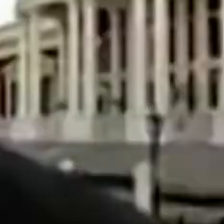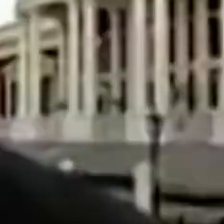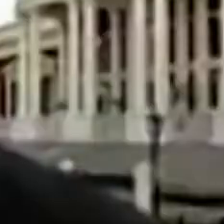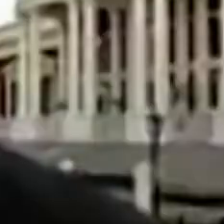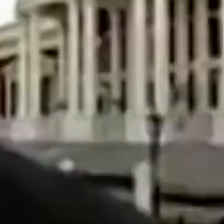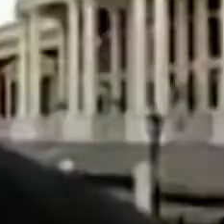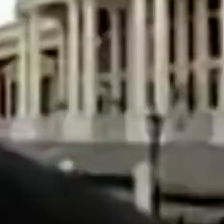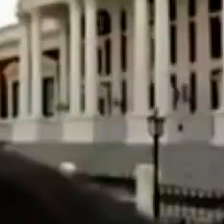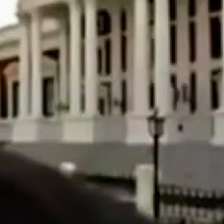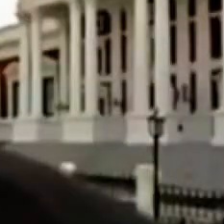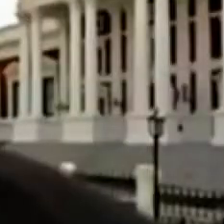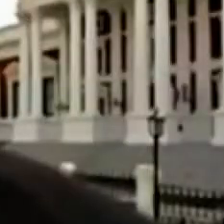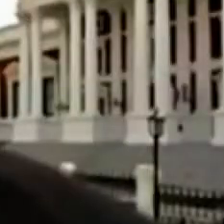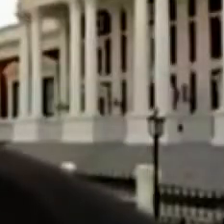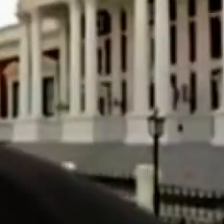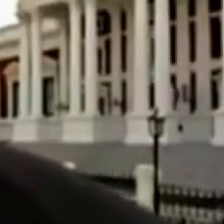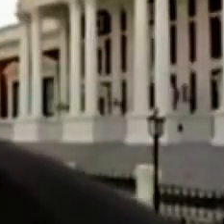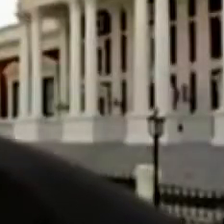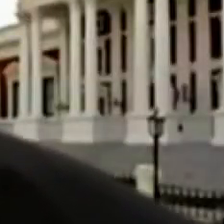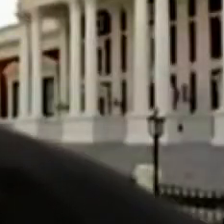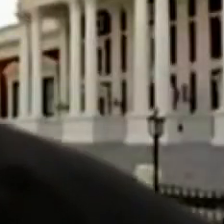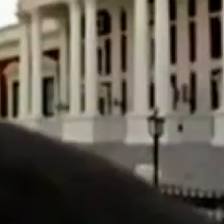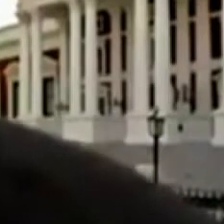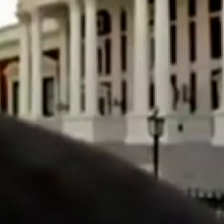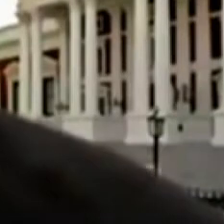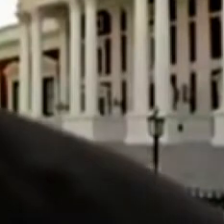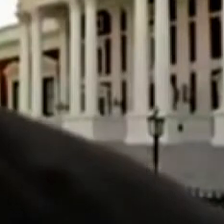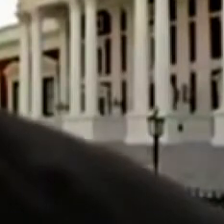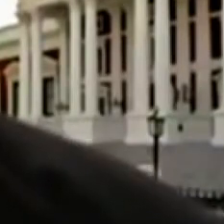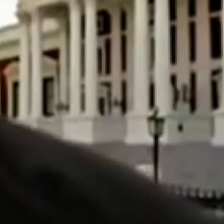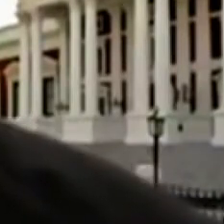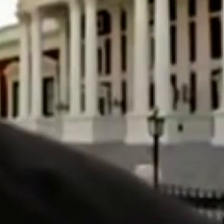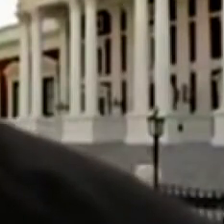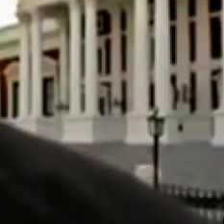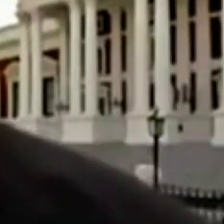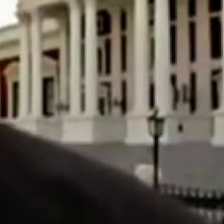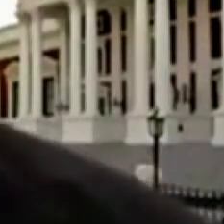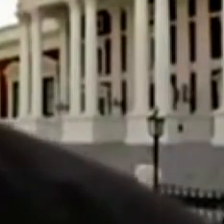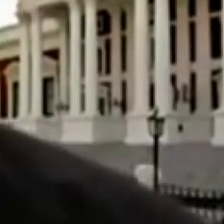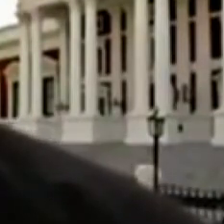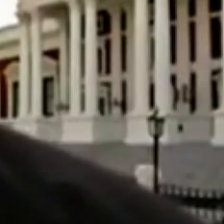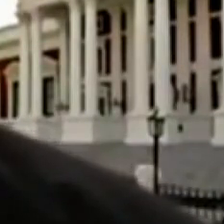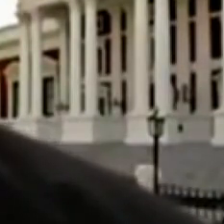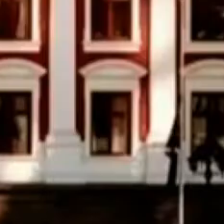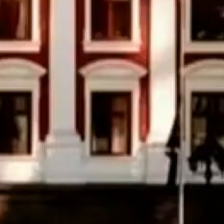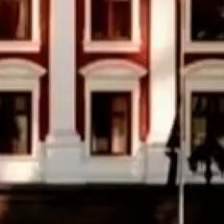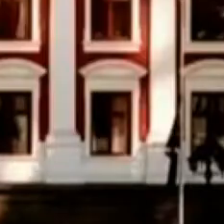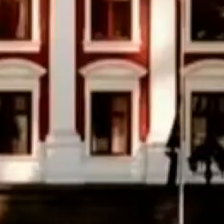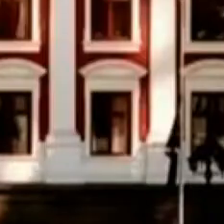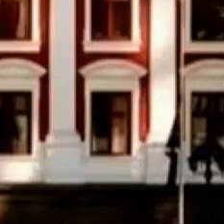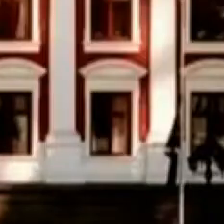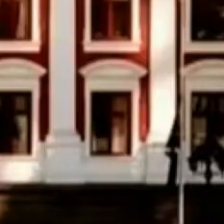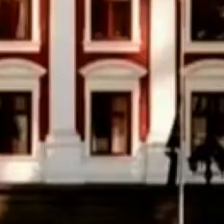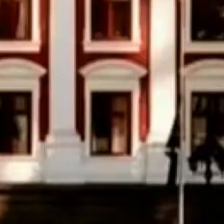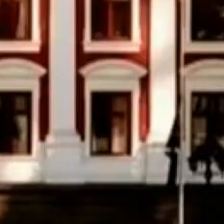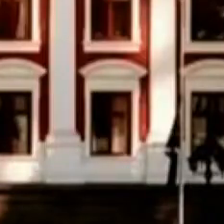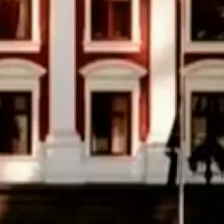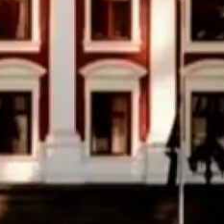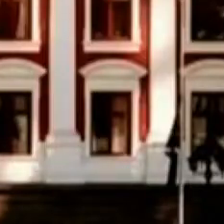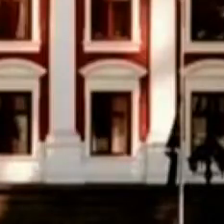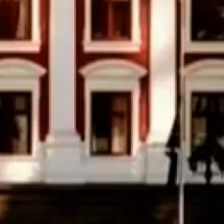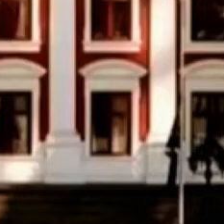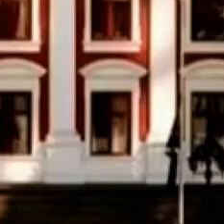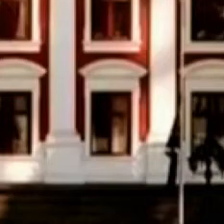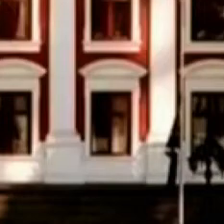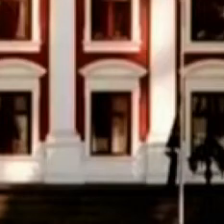Honorable Majosi, it's your turn to ask the last supplementary question. Thank you,